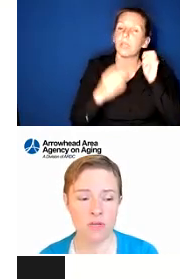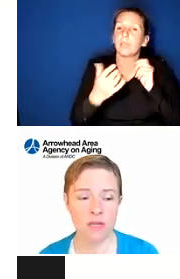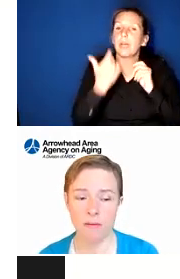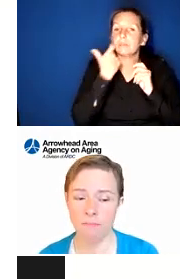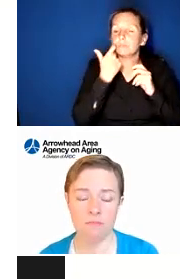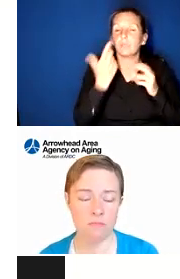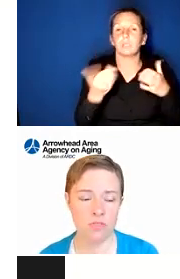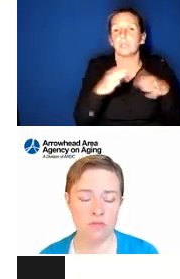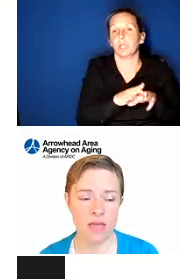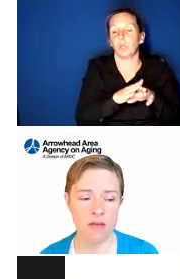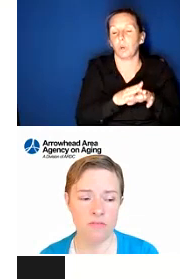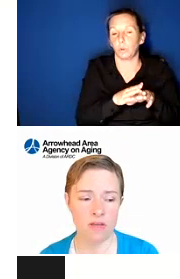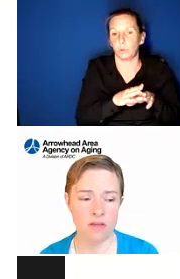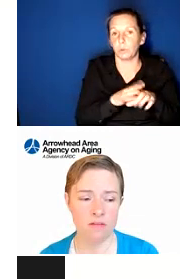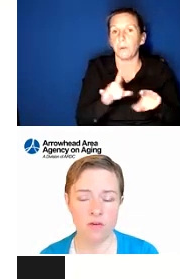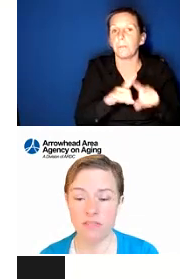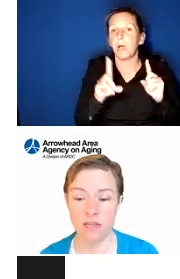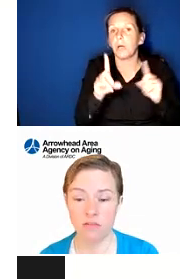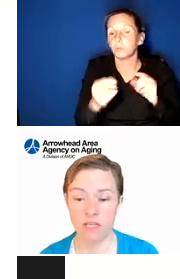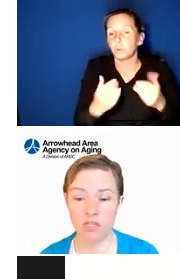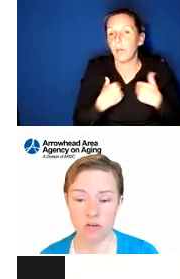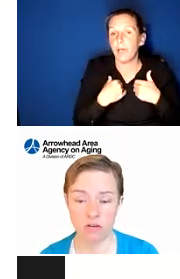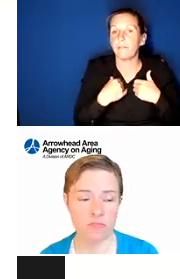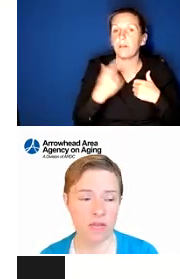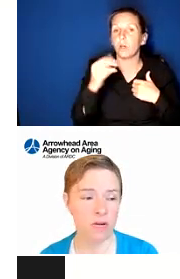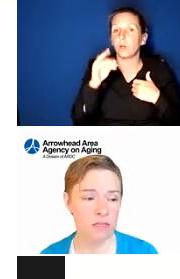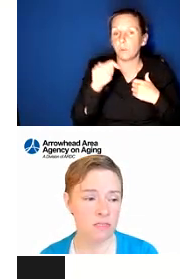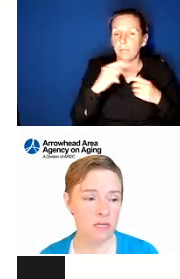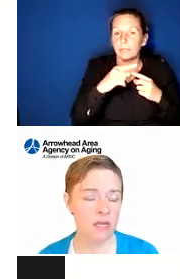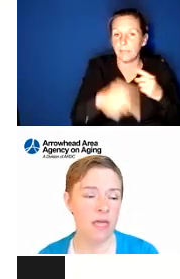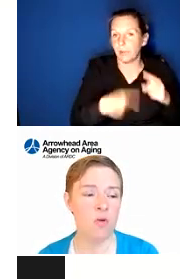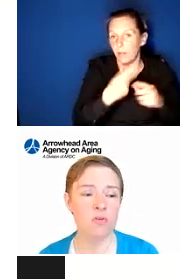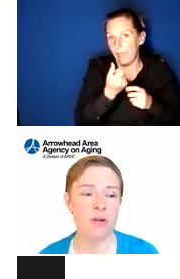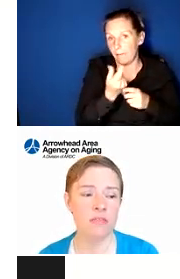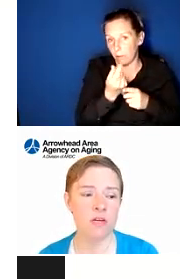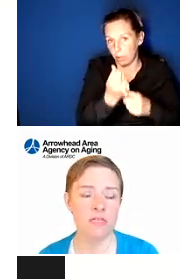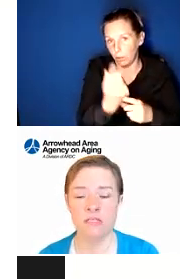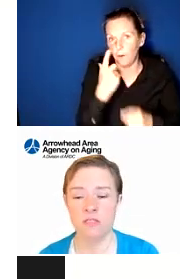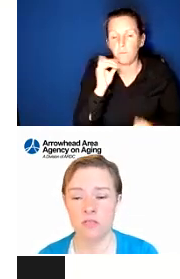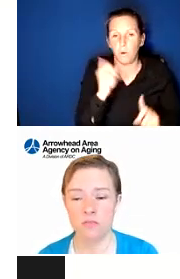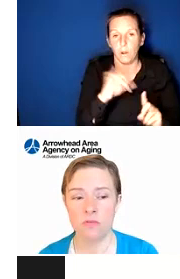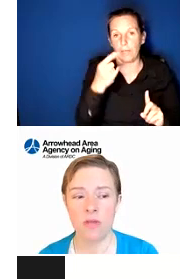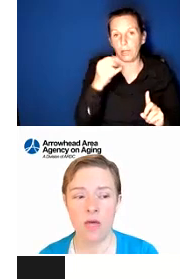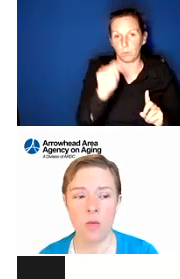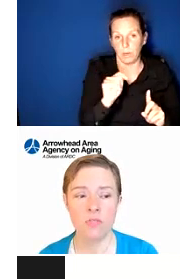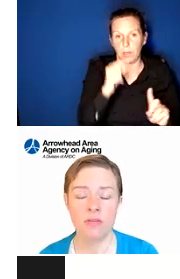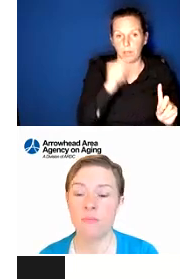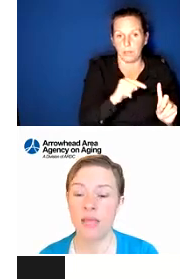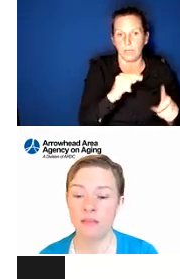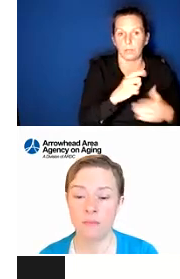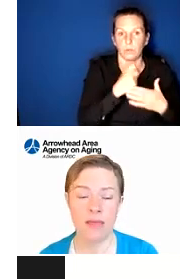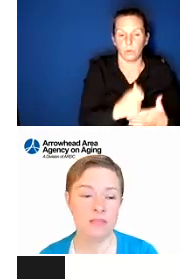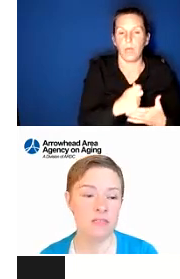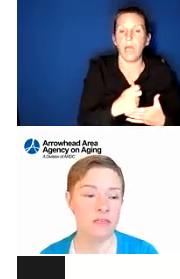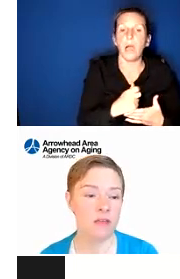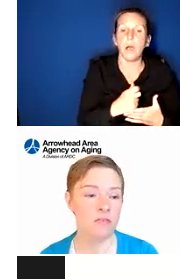do have a grant cycle each year for that grant. And those grants are intended to help to expand